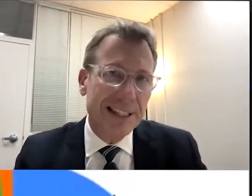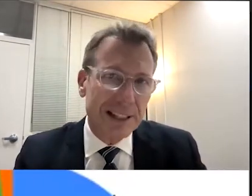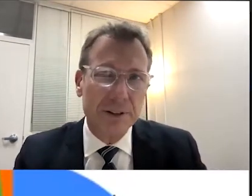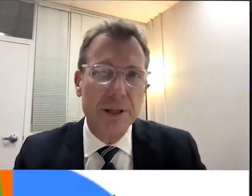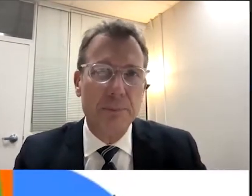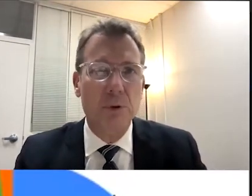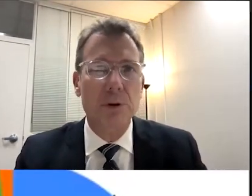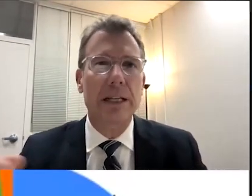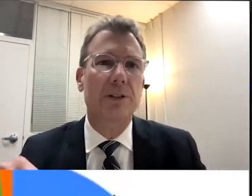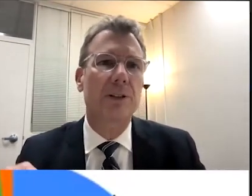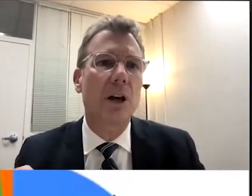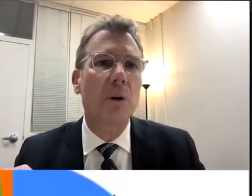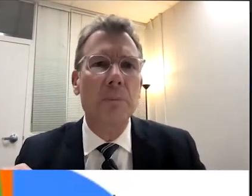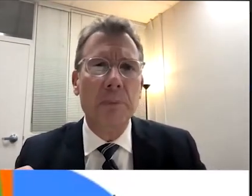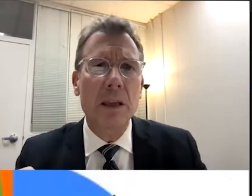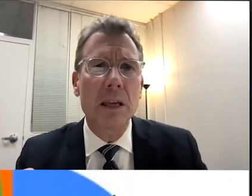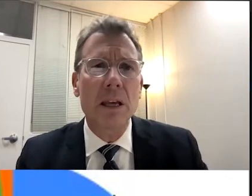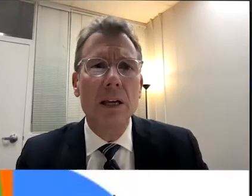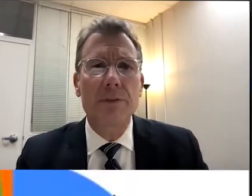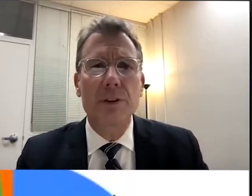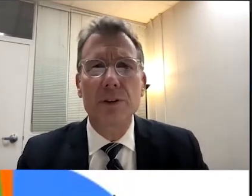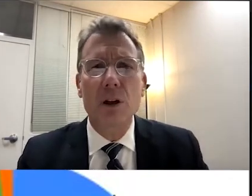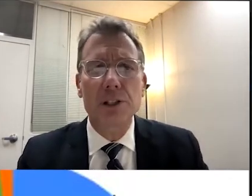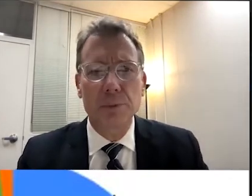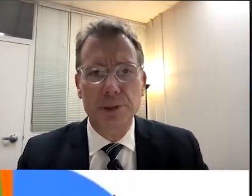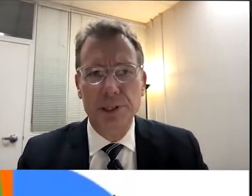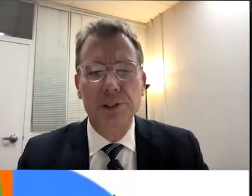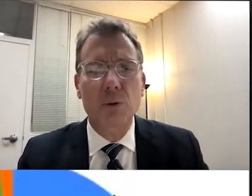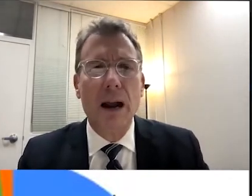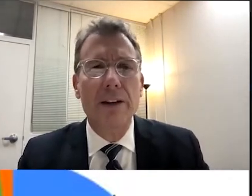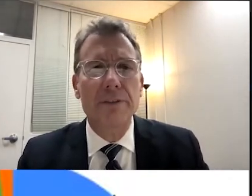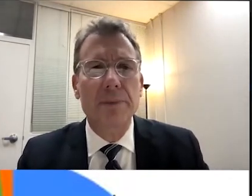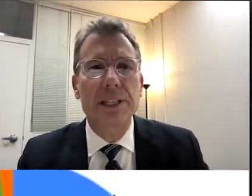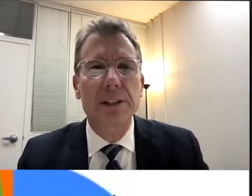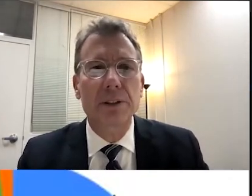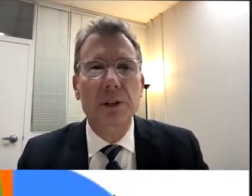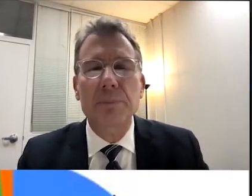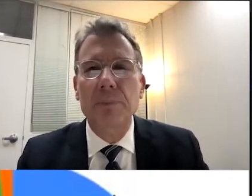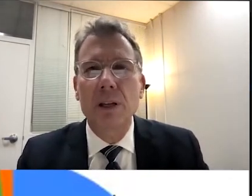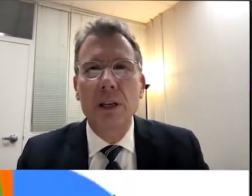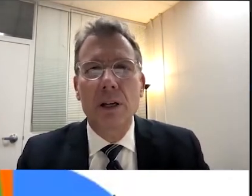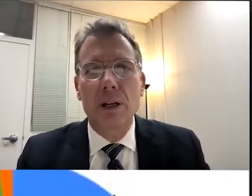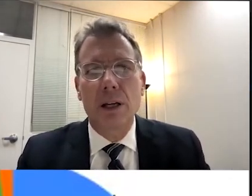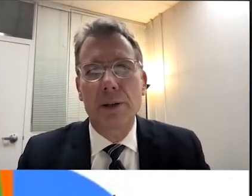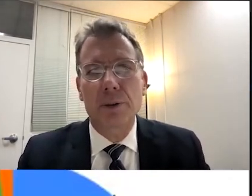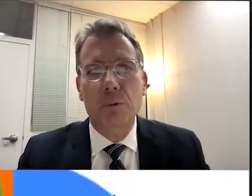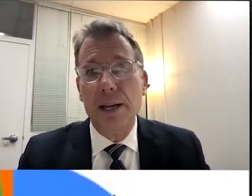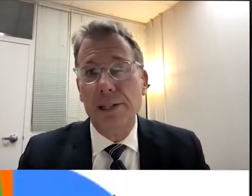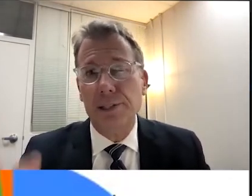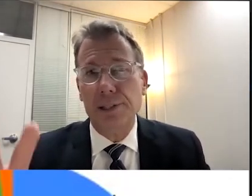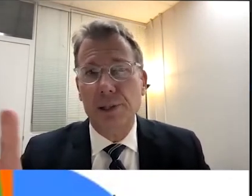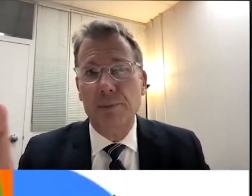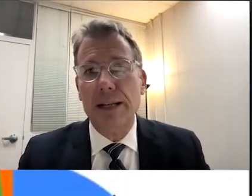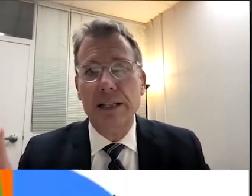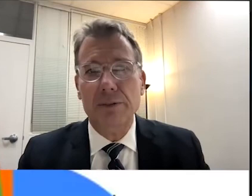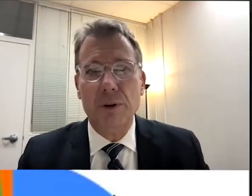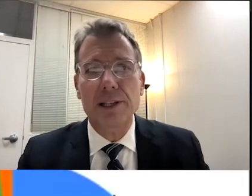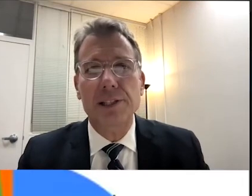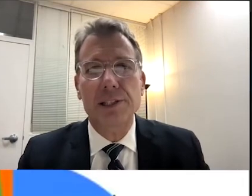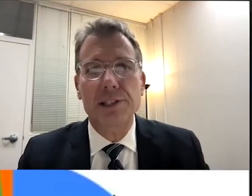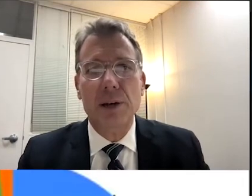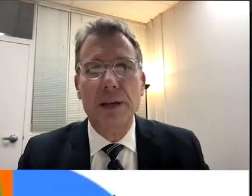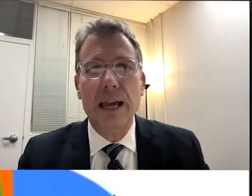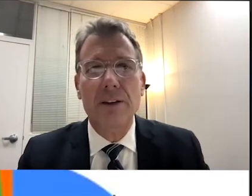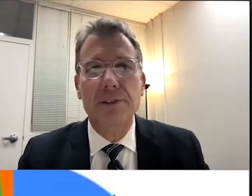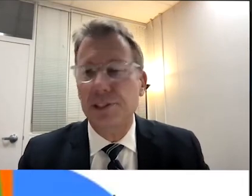is particularly important, as you know. If you'll notice with this graph in particular, the breakdown of